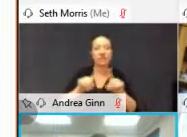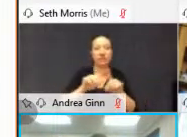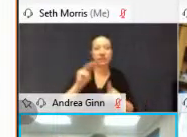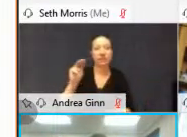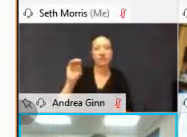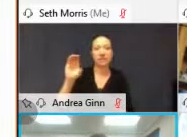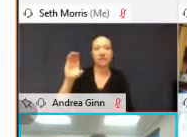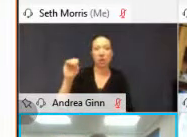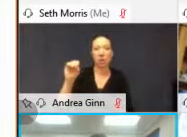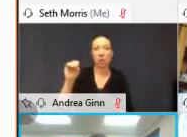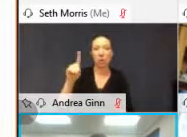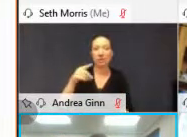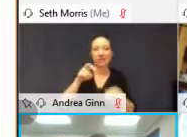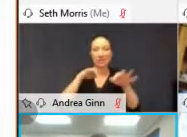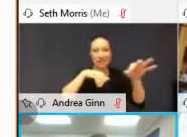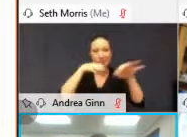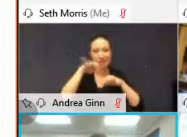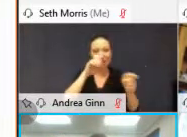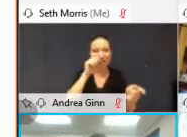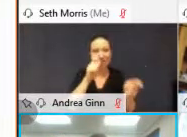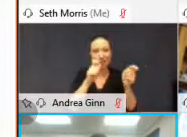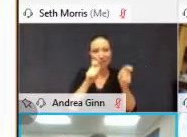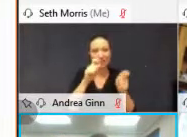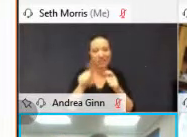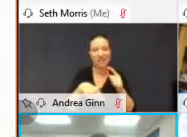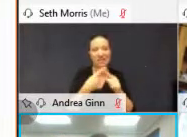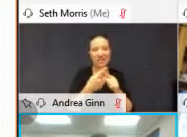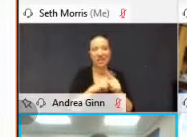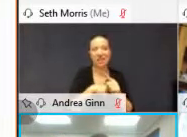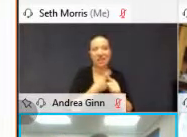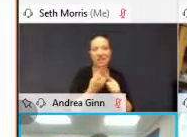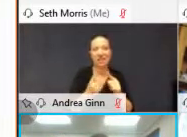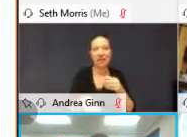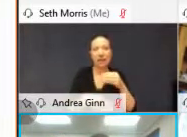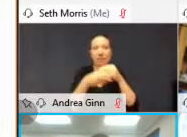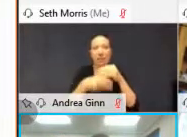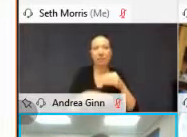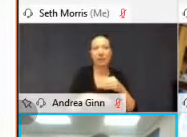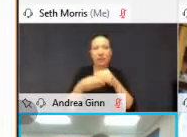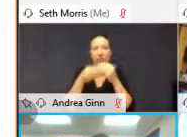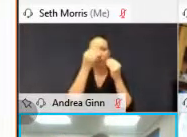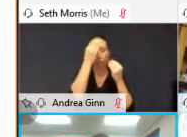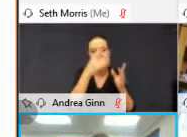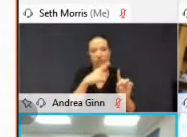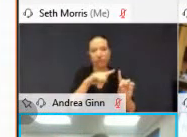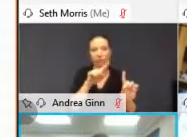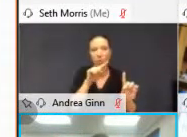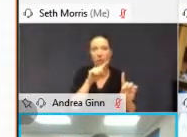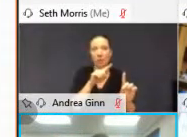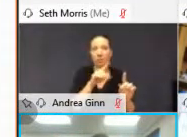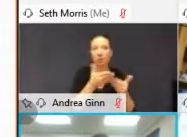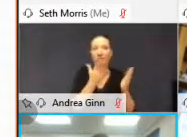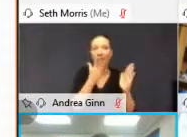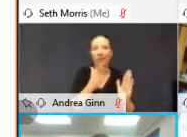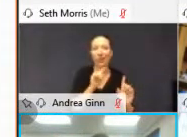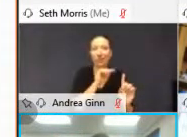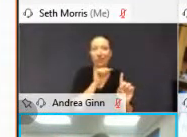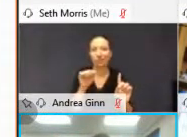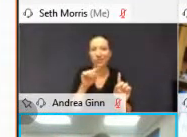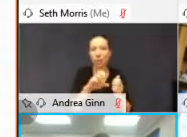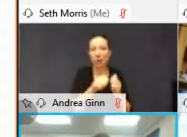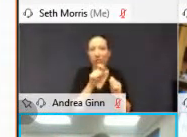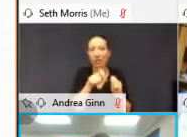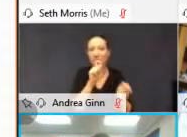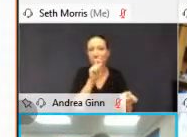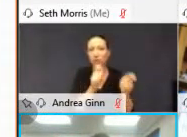7 different comprehensive supplements to the providers about the things that they need to change. And then finally, we've